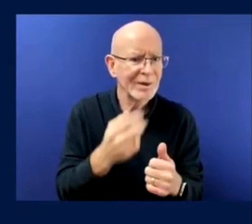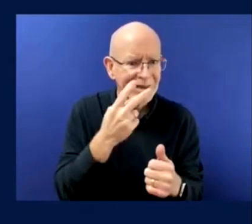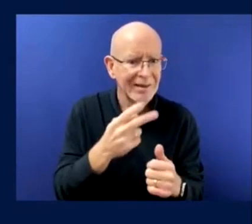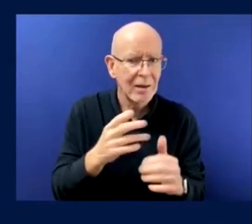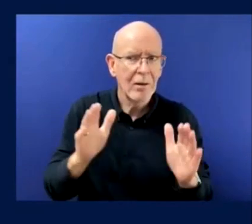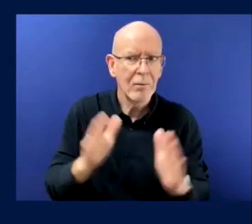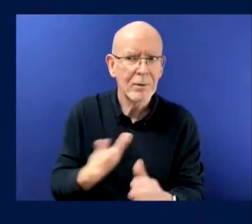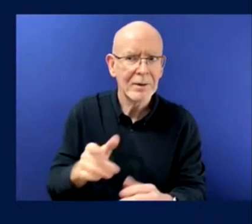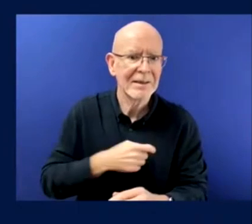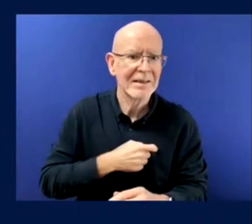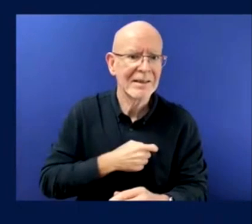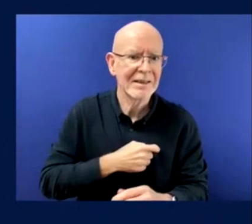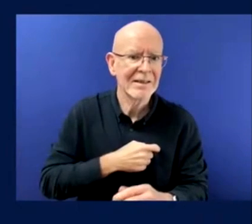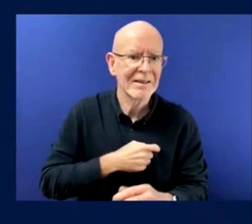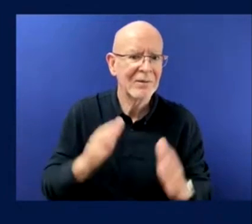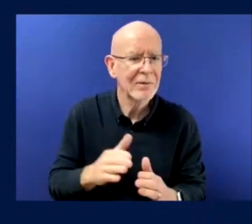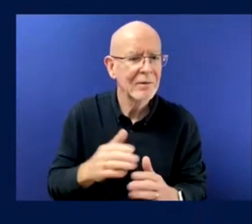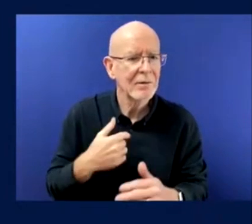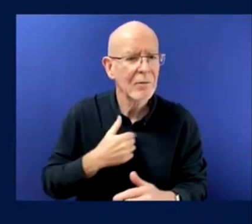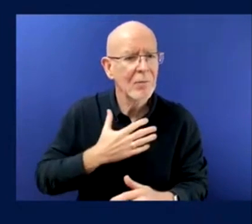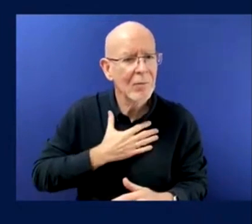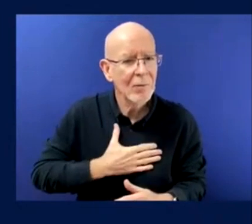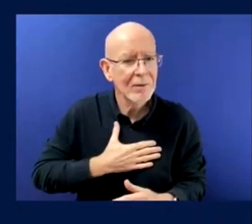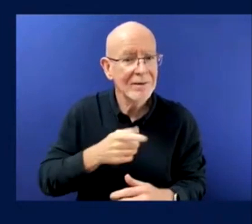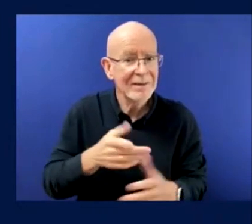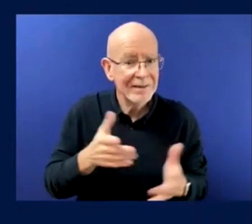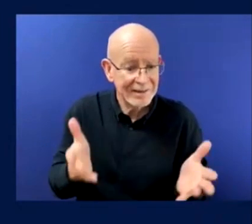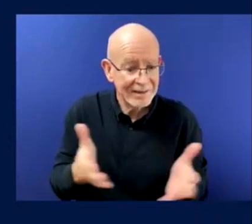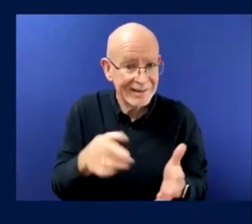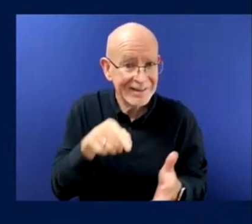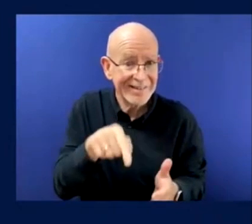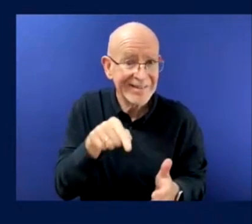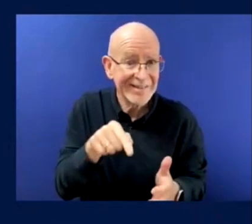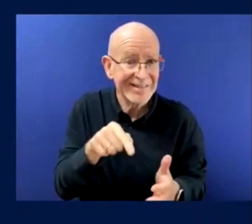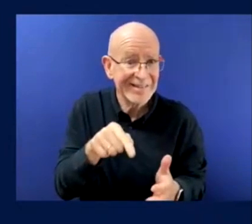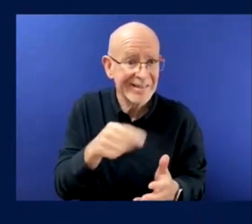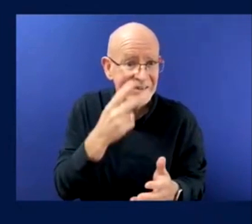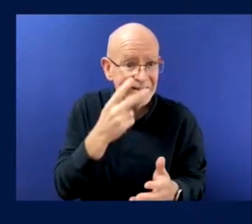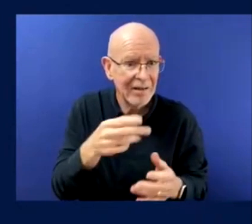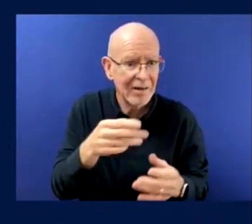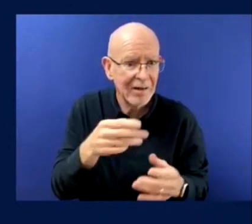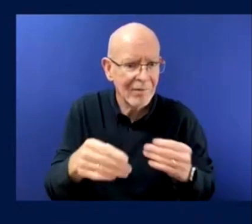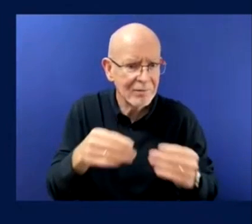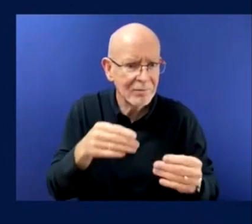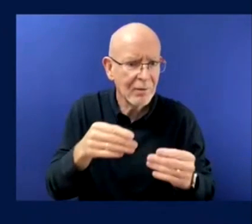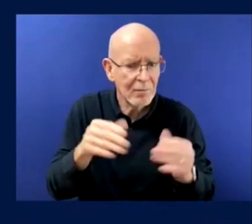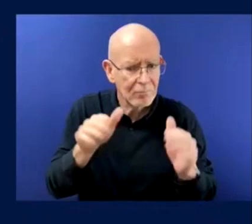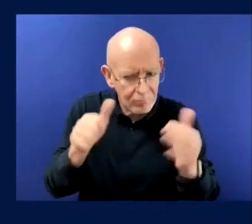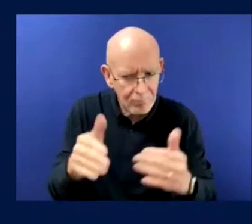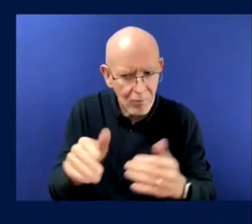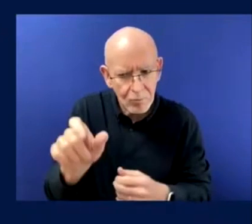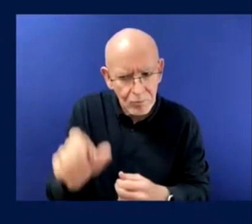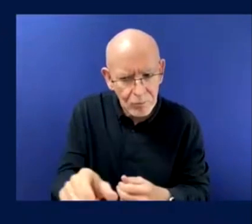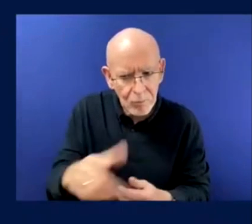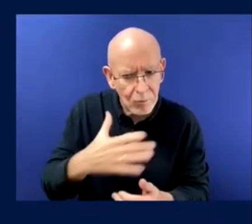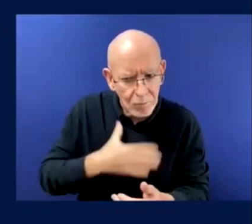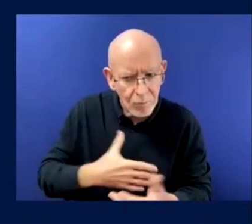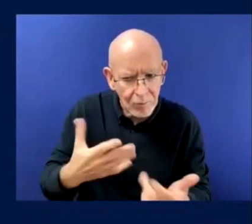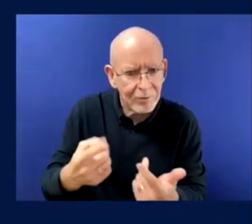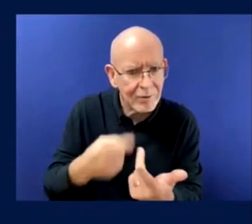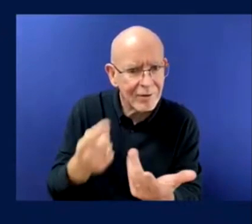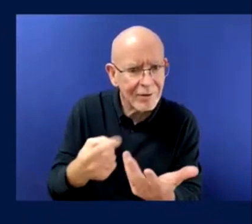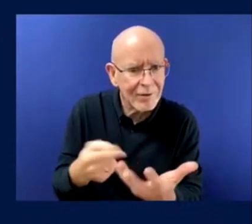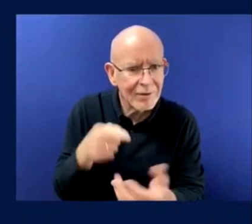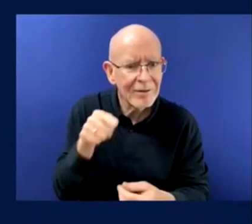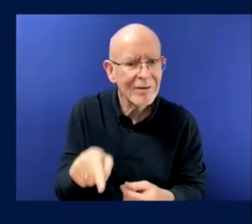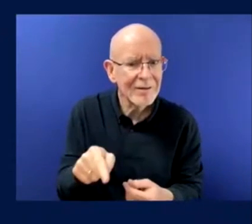England, where a autistic boy went to his first kind of big football match with his dad,